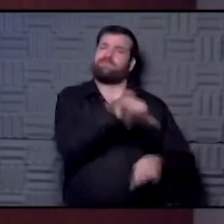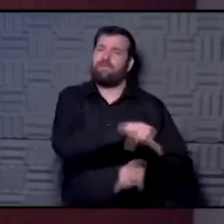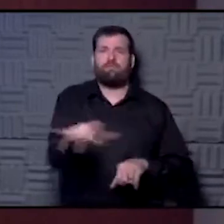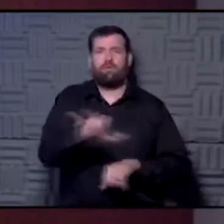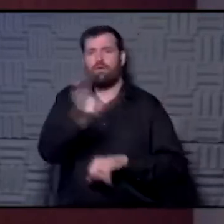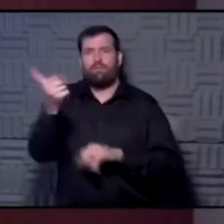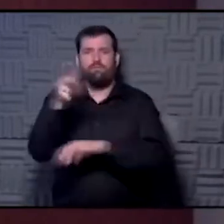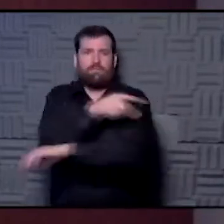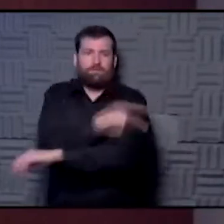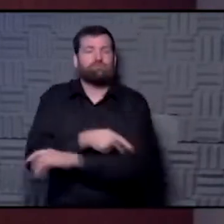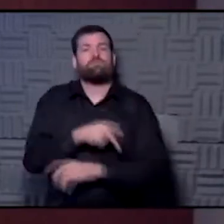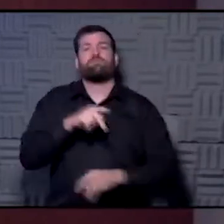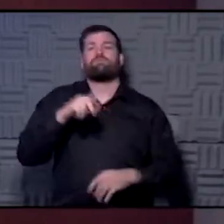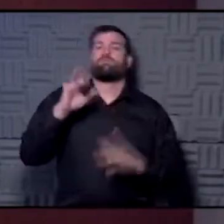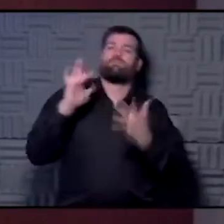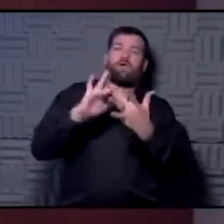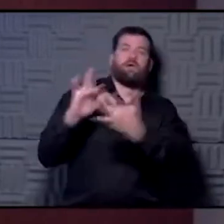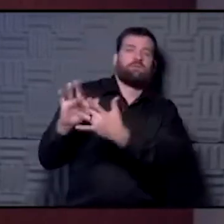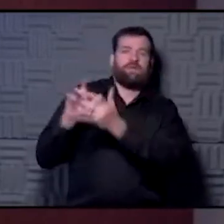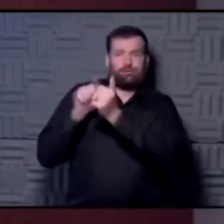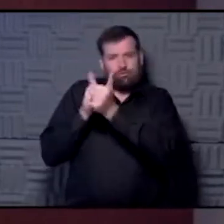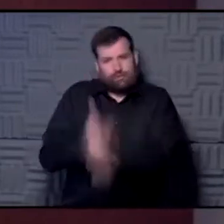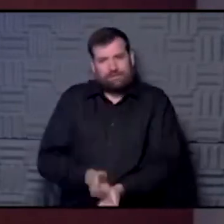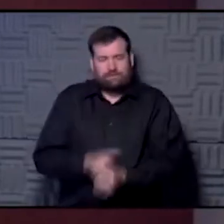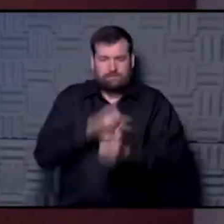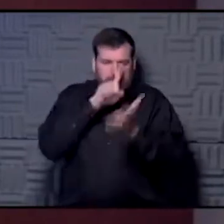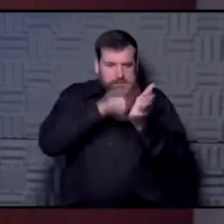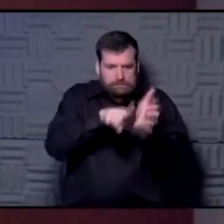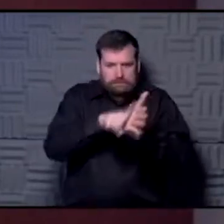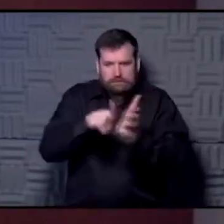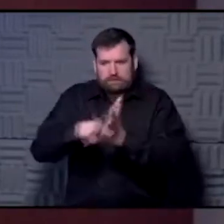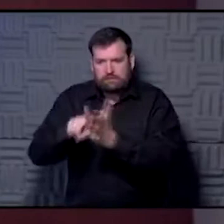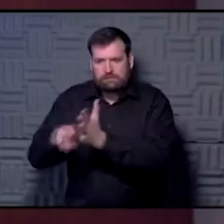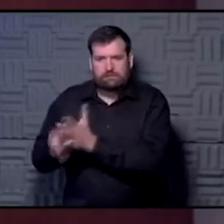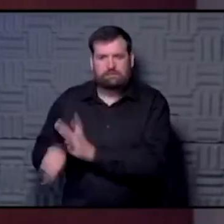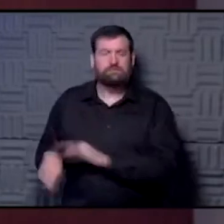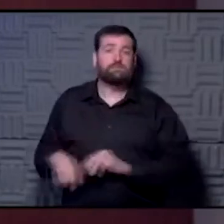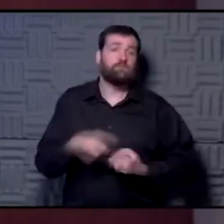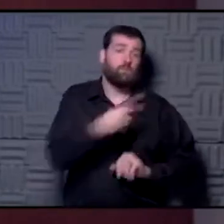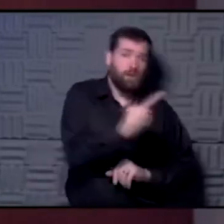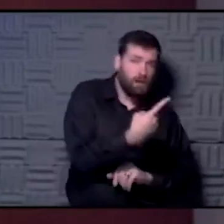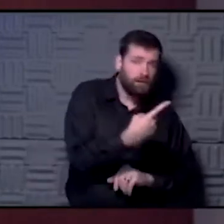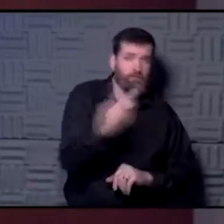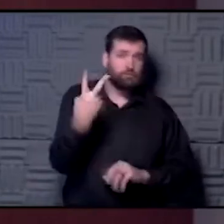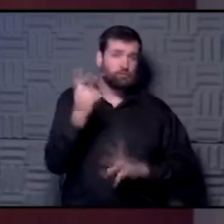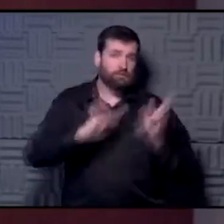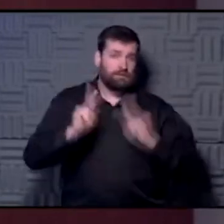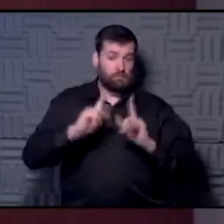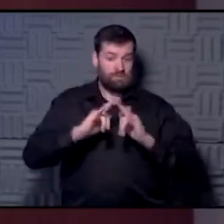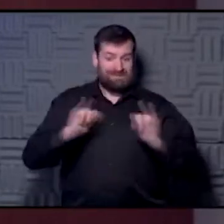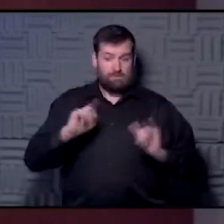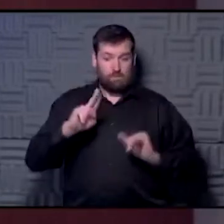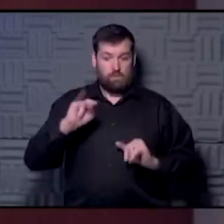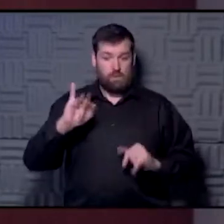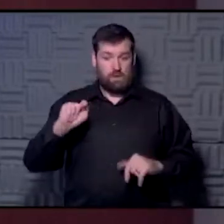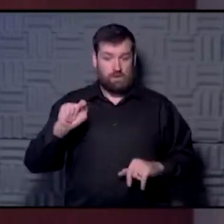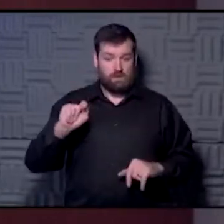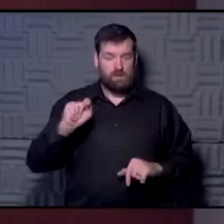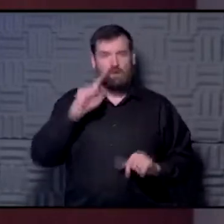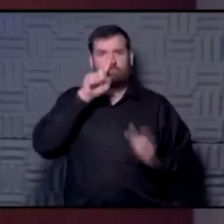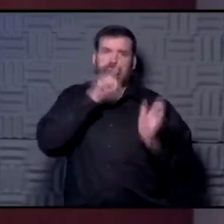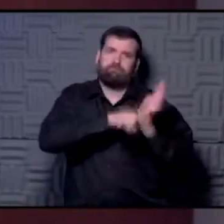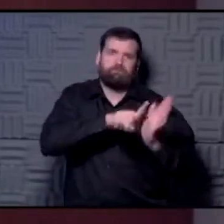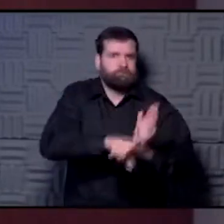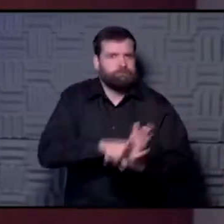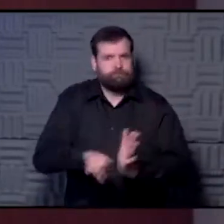do a contact tracing, a very thorough investigation. And if we have maybe one or two people on the same unit, we look into that even further